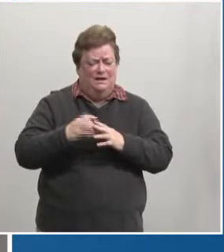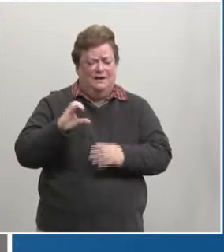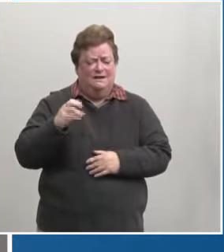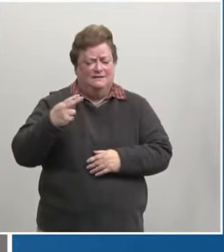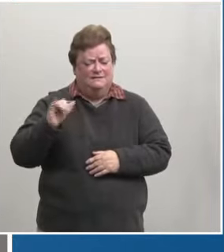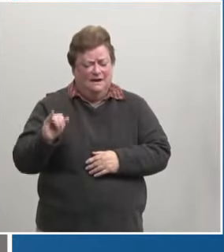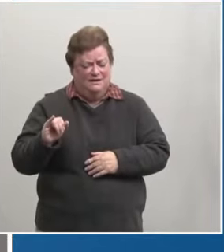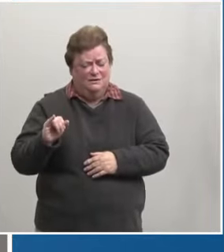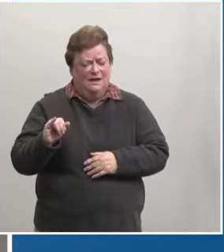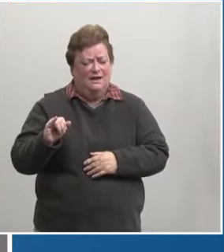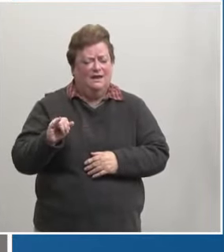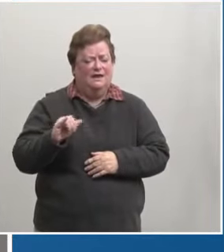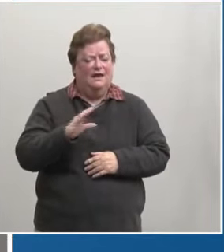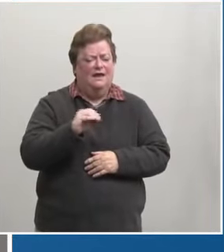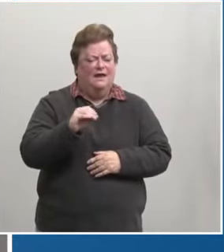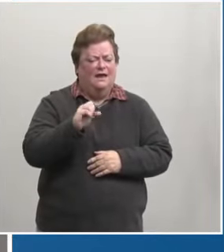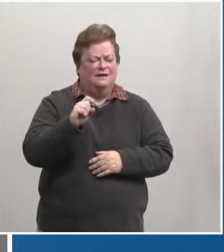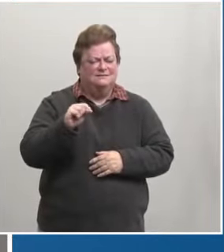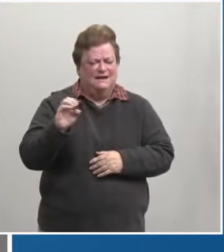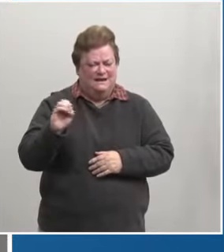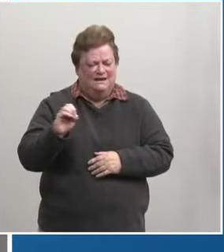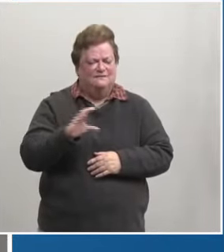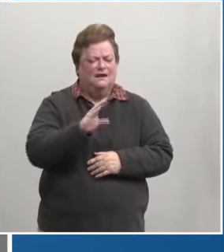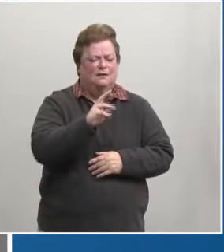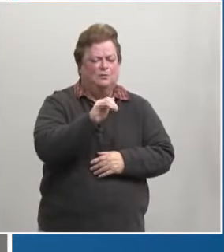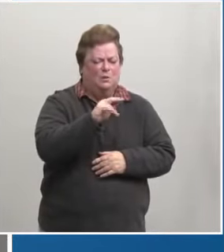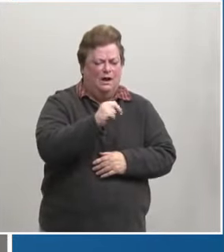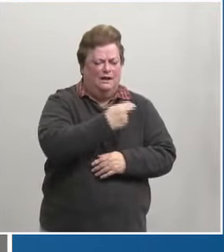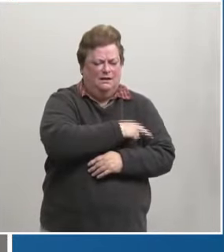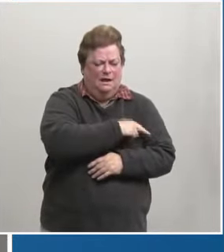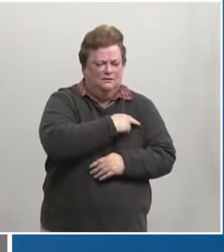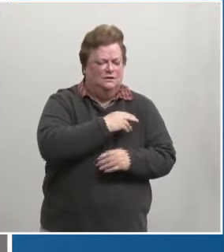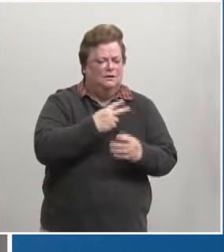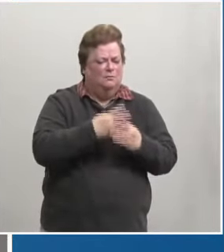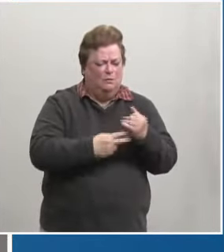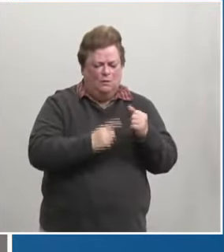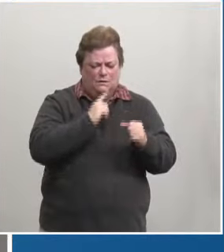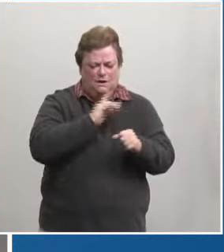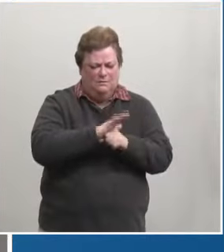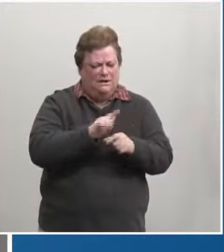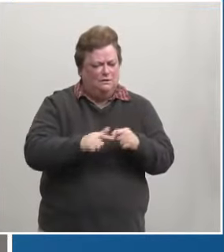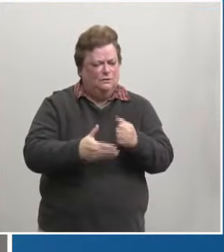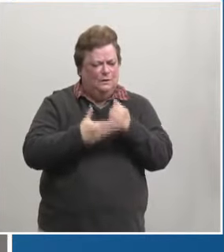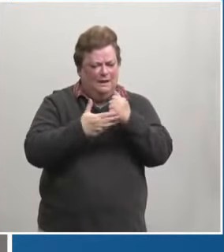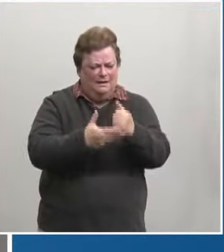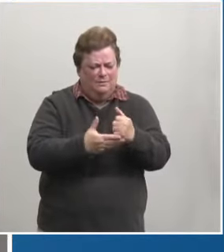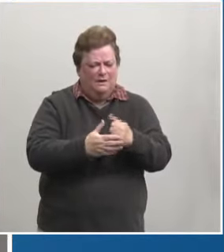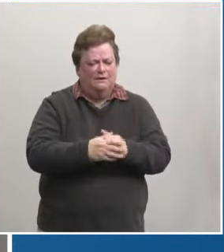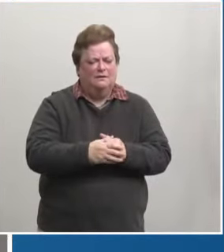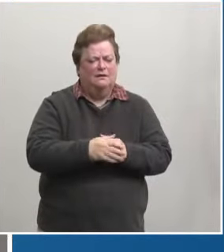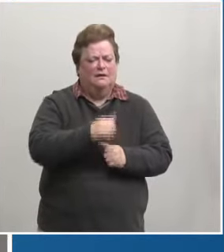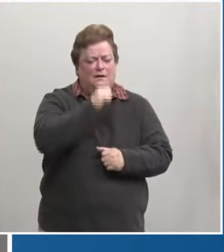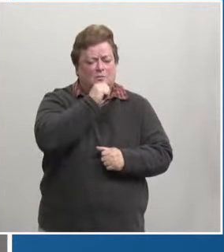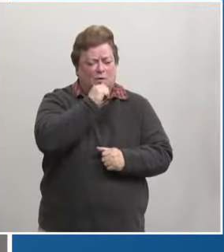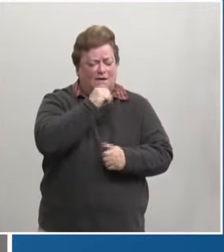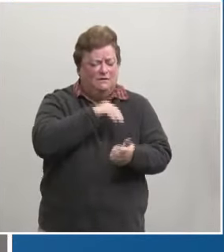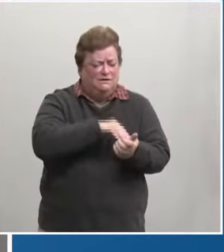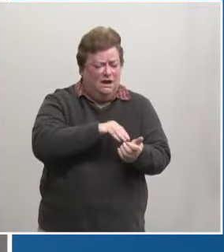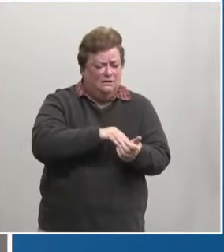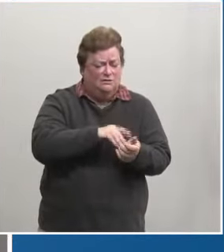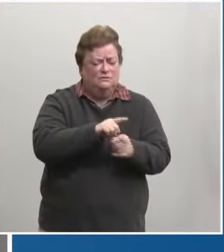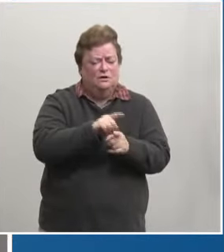CHI and St. E's and Bryan are both committed to that. Our private physicians are